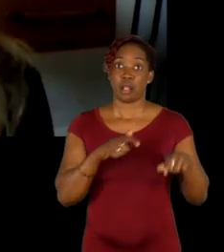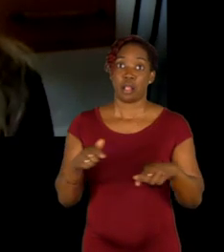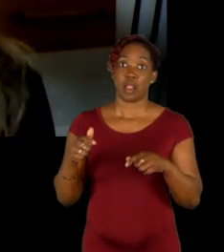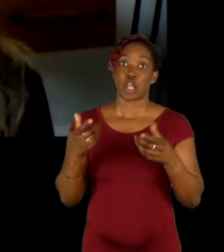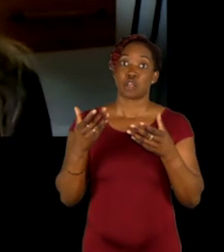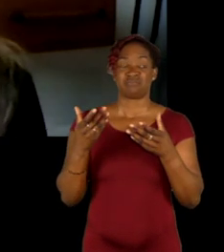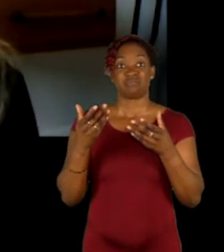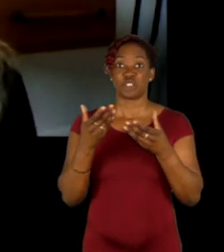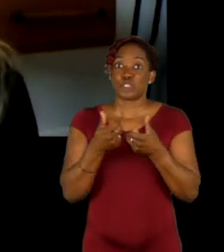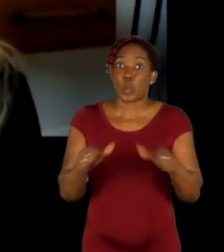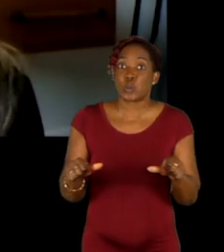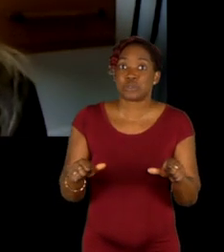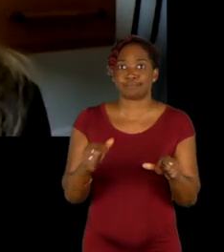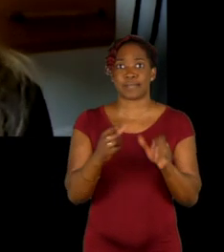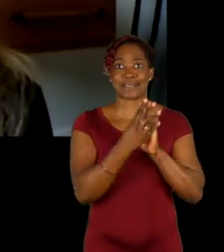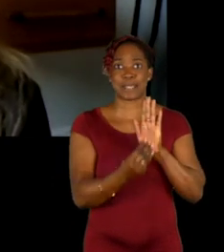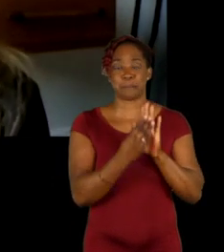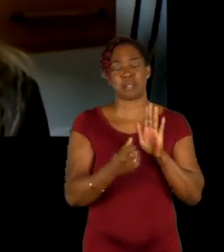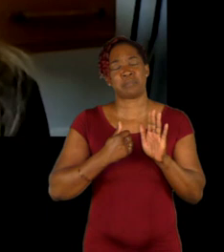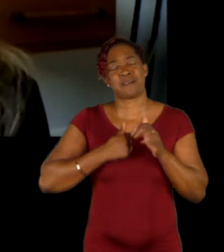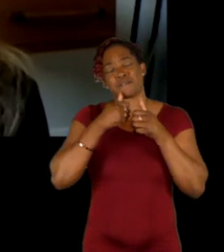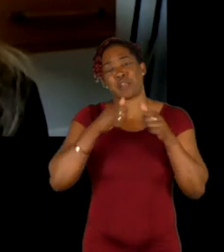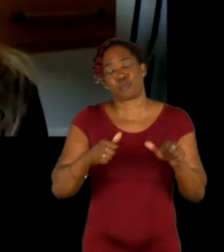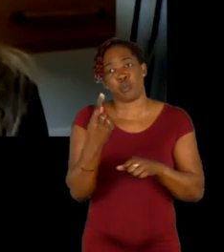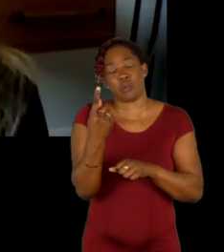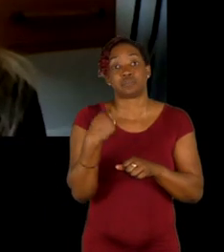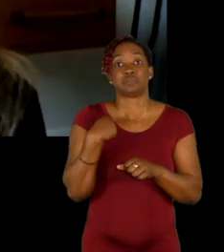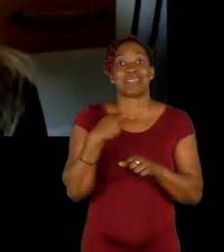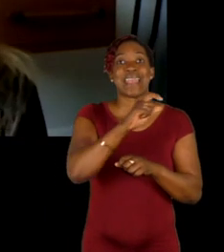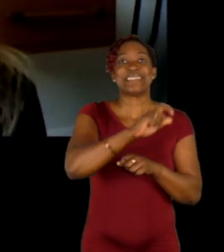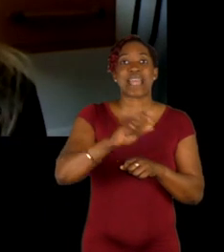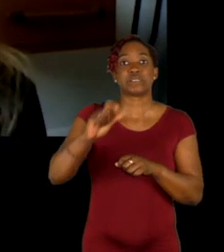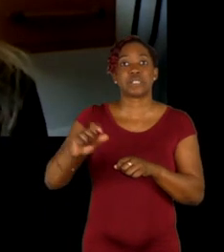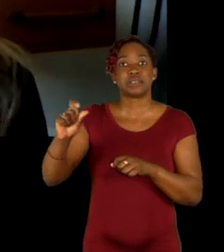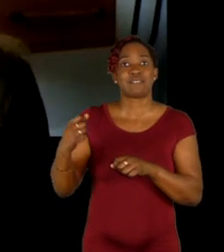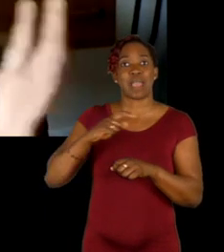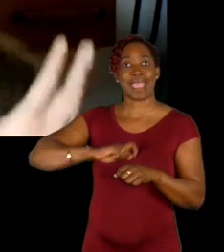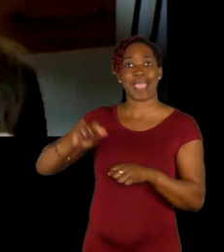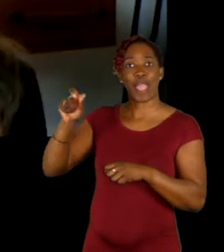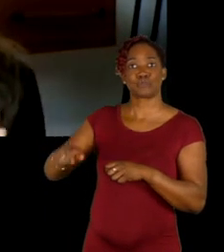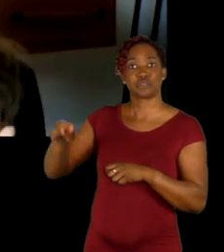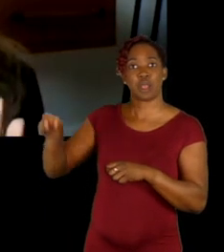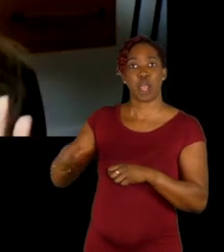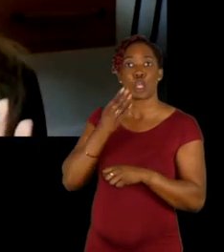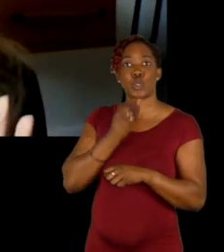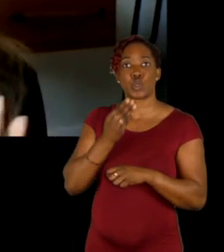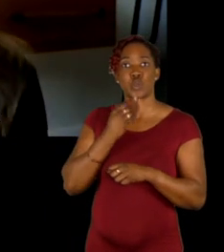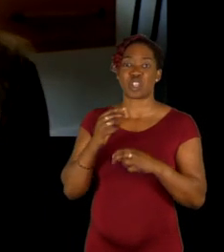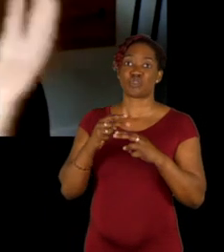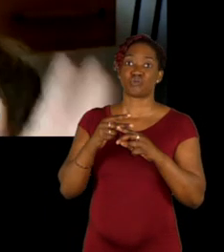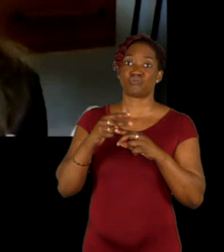For example, and this is my favorite example, is on EastEnders, having characters using reusable coffee